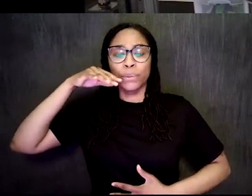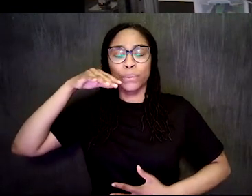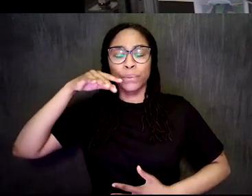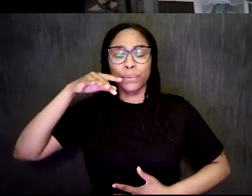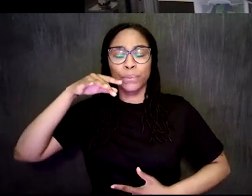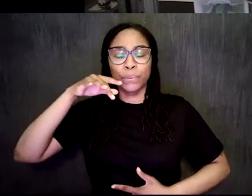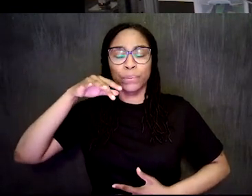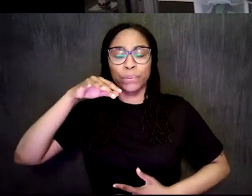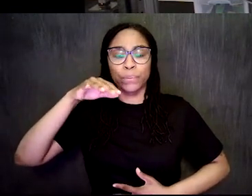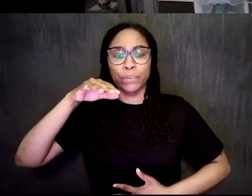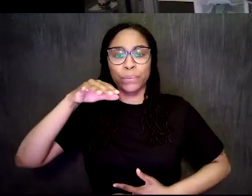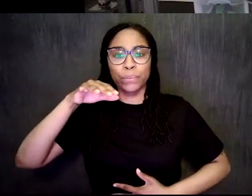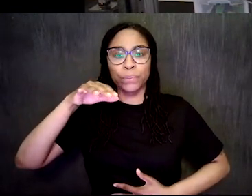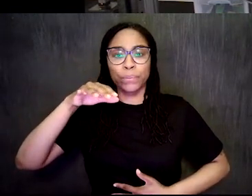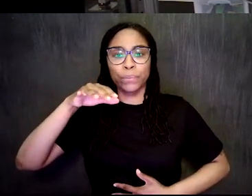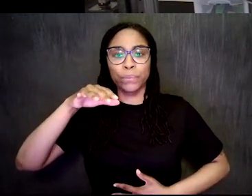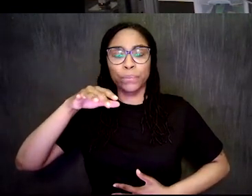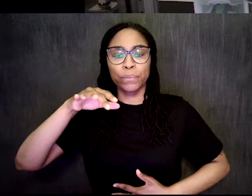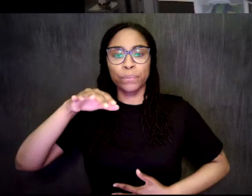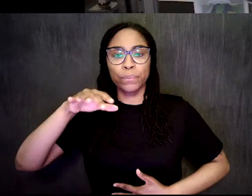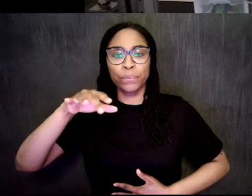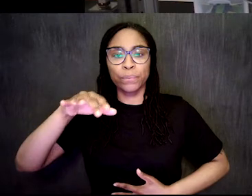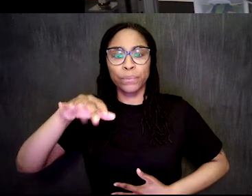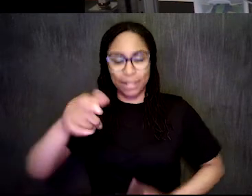And a long exhale.